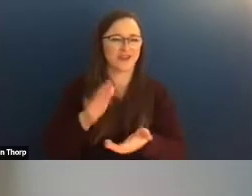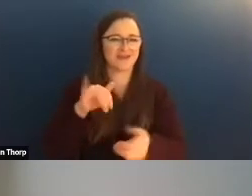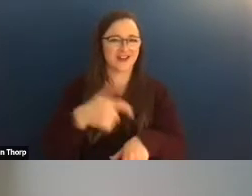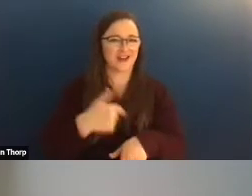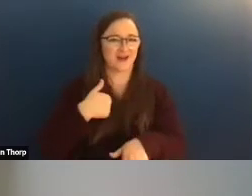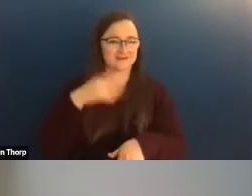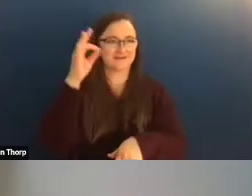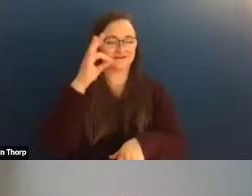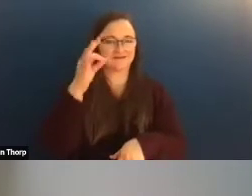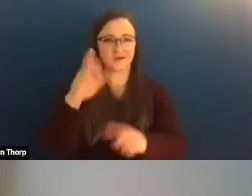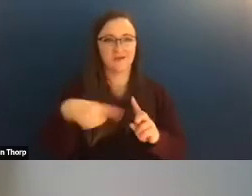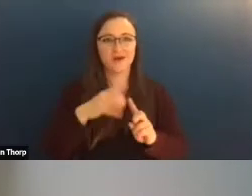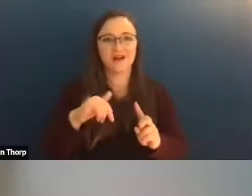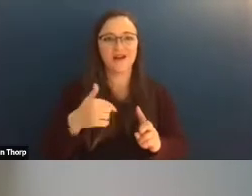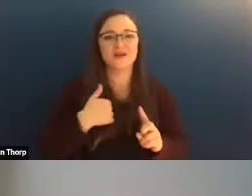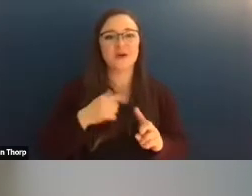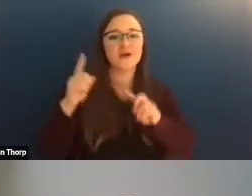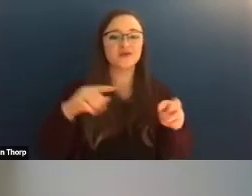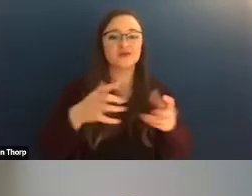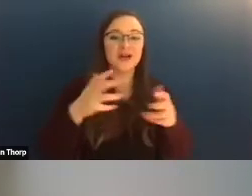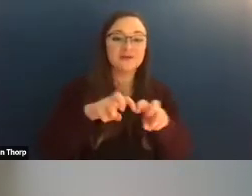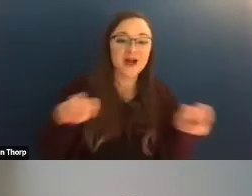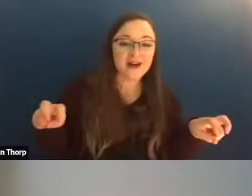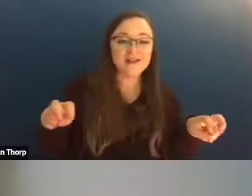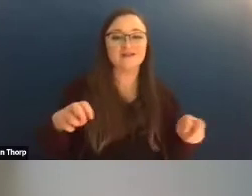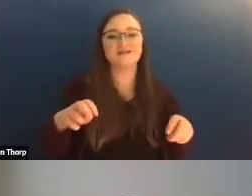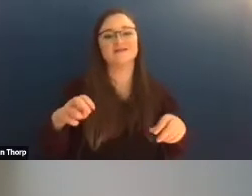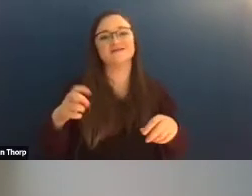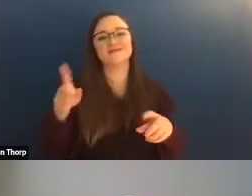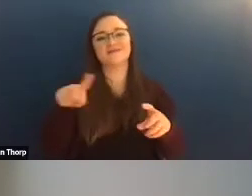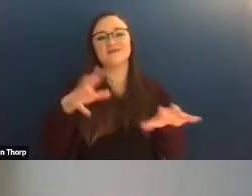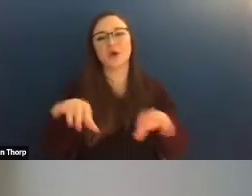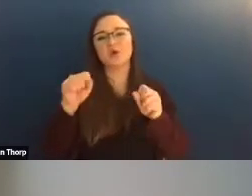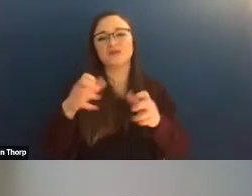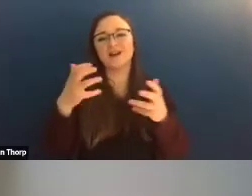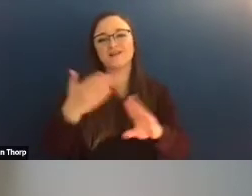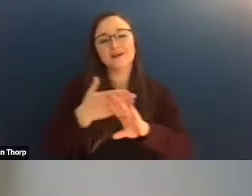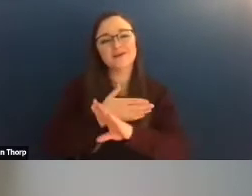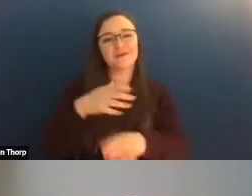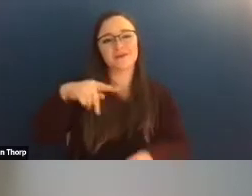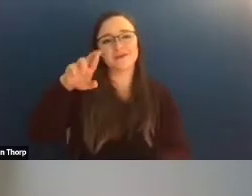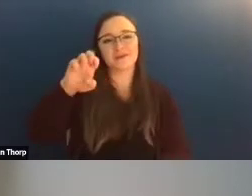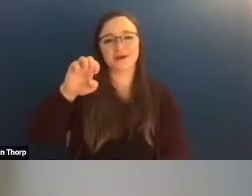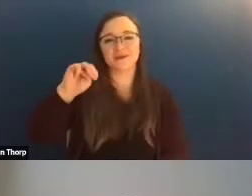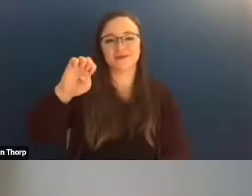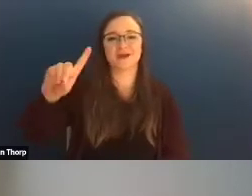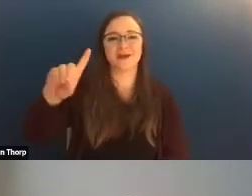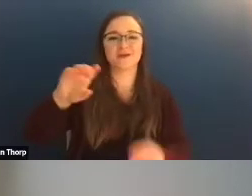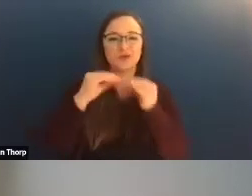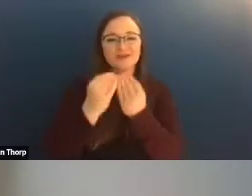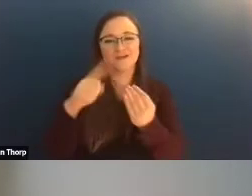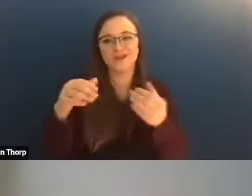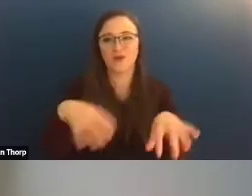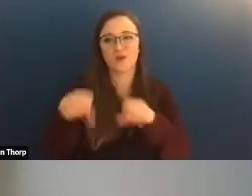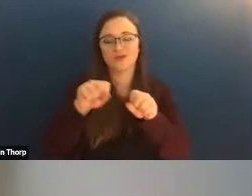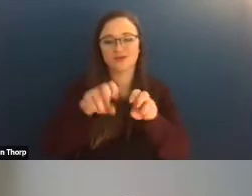to a lot of these panels. There's a lot of pre-med organizations that had panels, and you know,